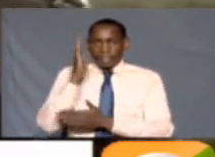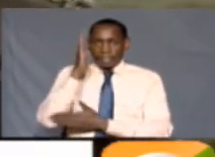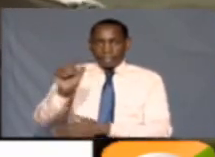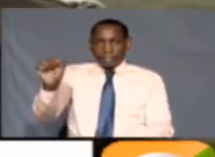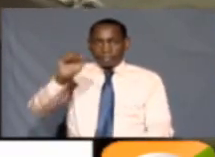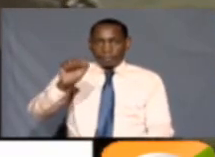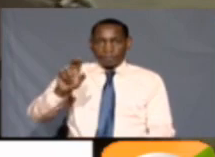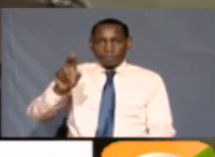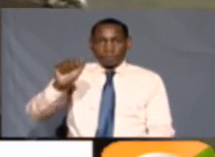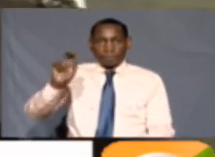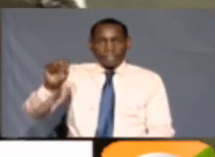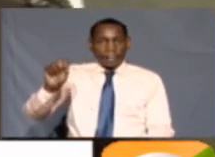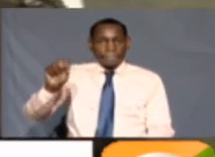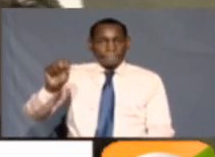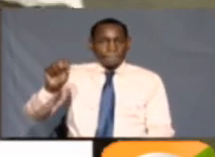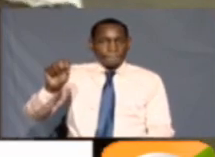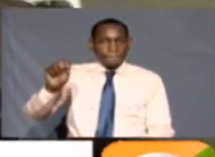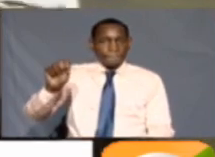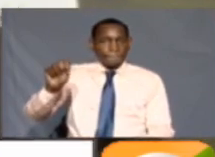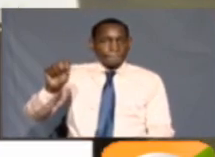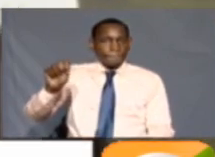Susan. Okay.